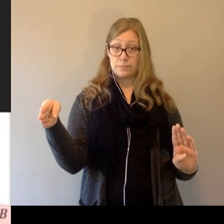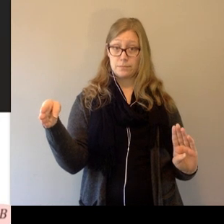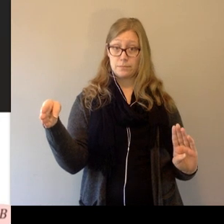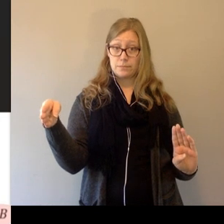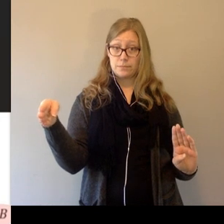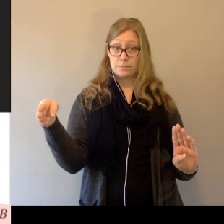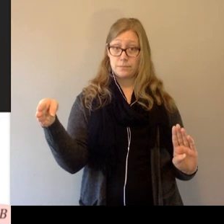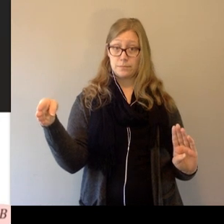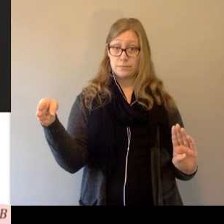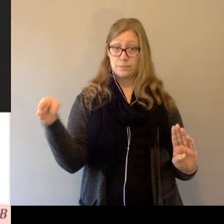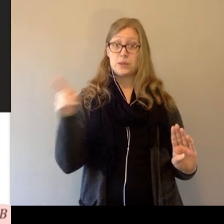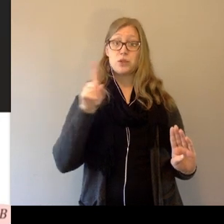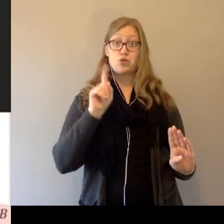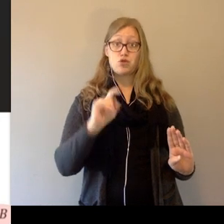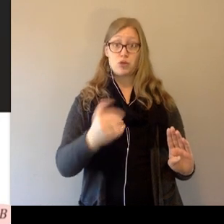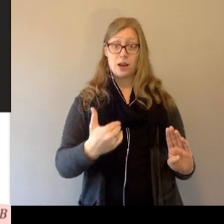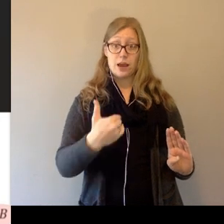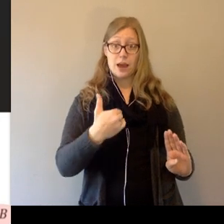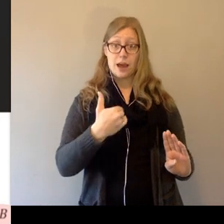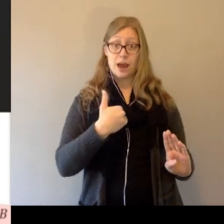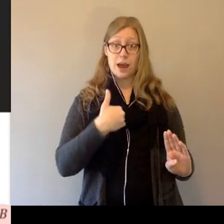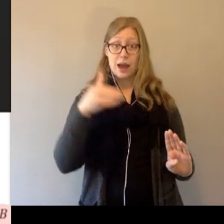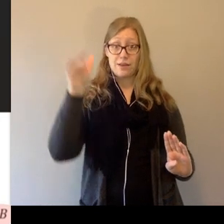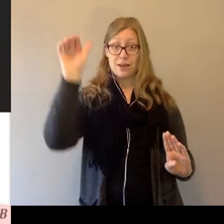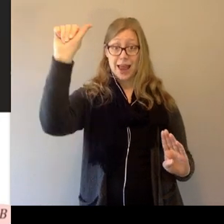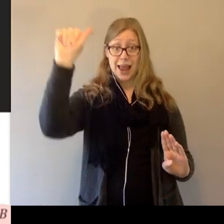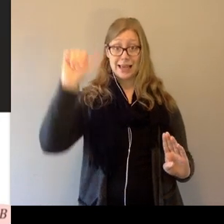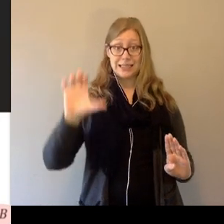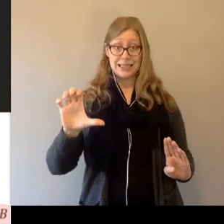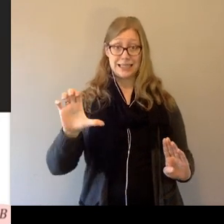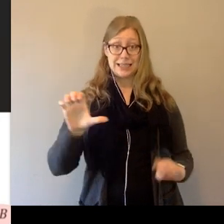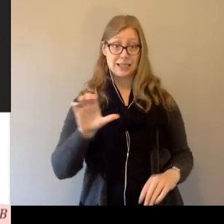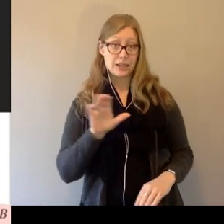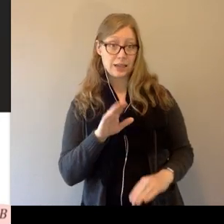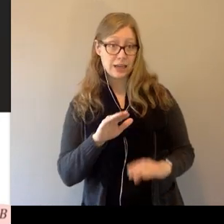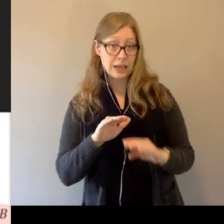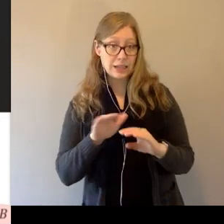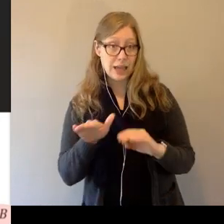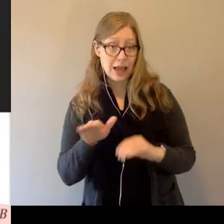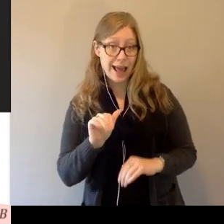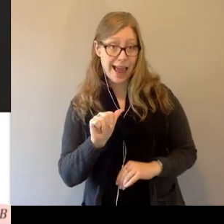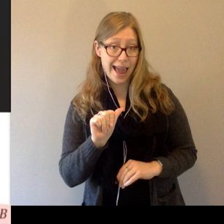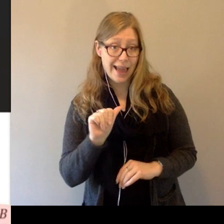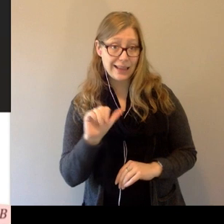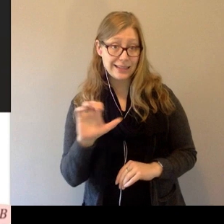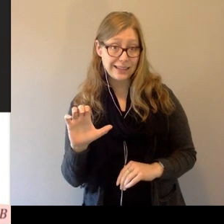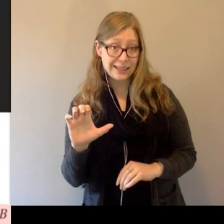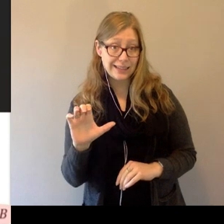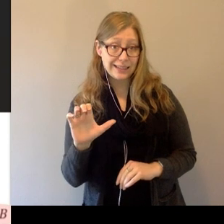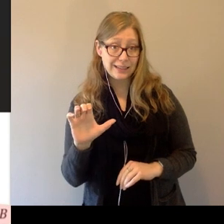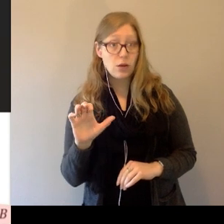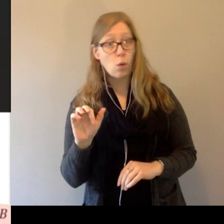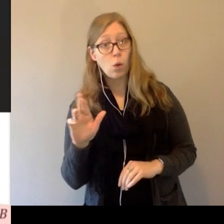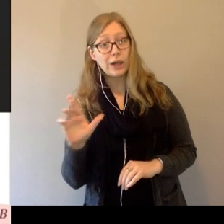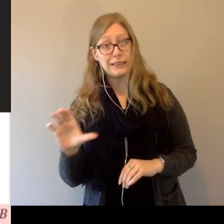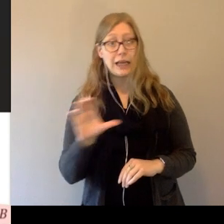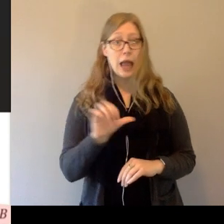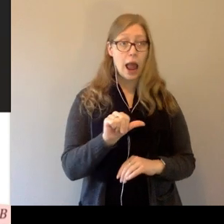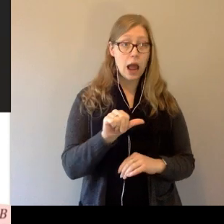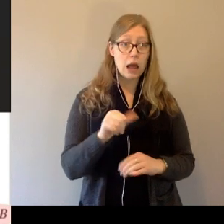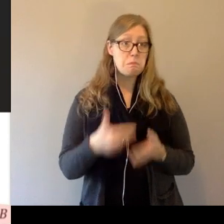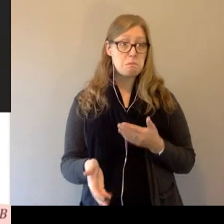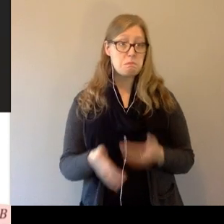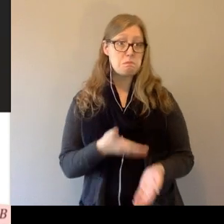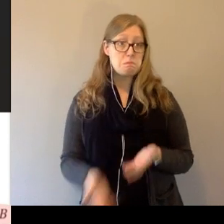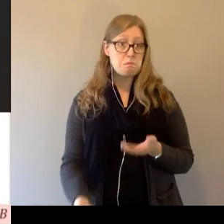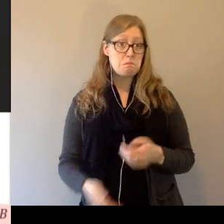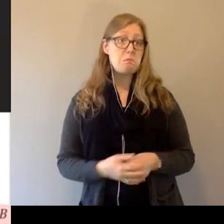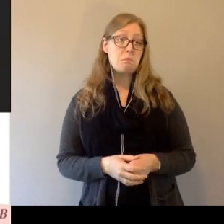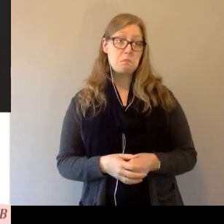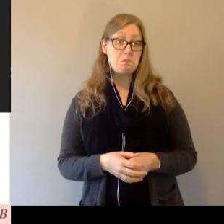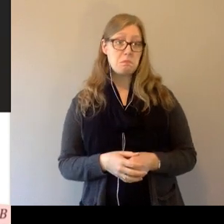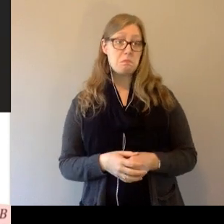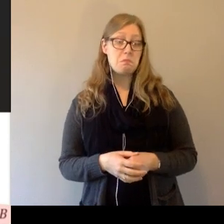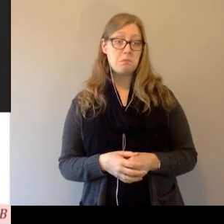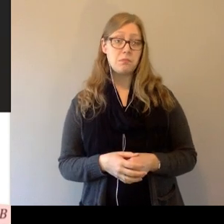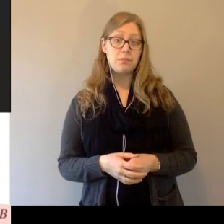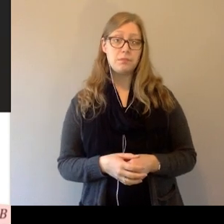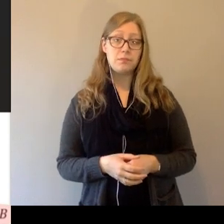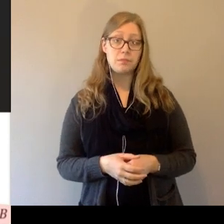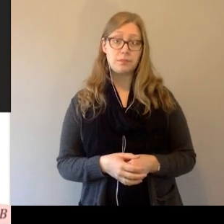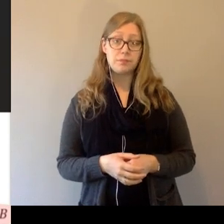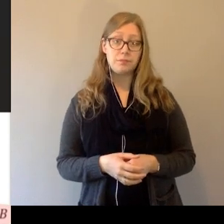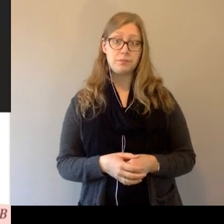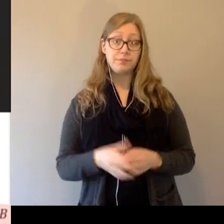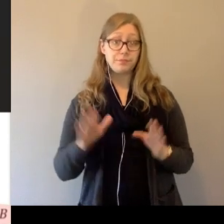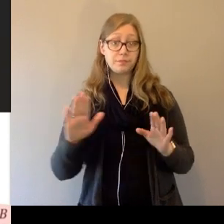side AC. And of course, you could call it CA as well. Those are both okay.